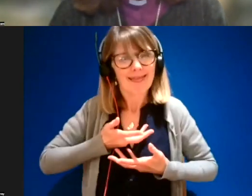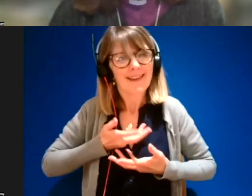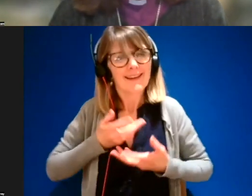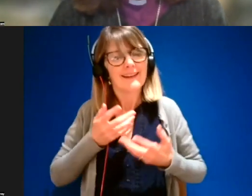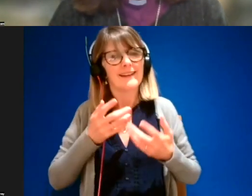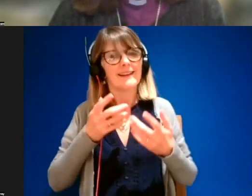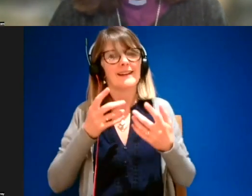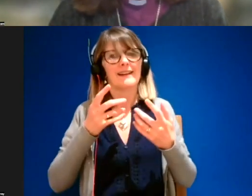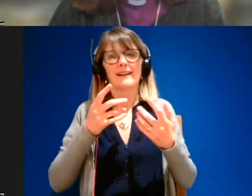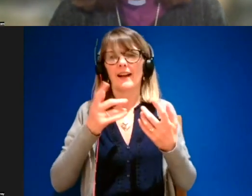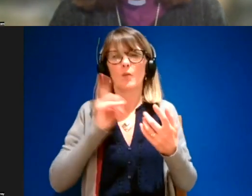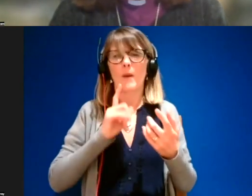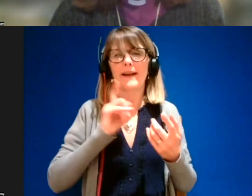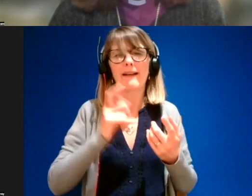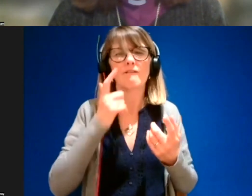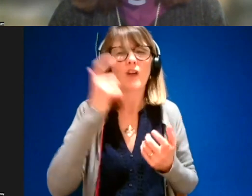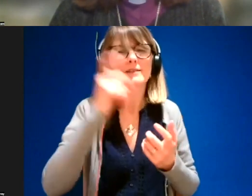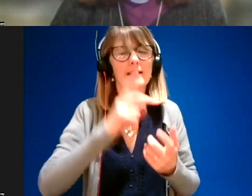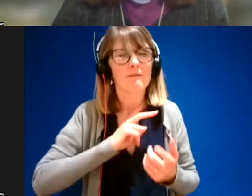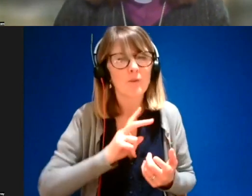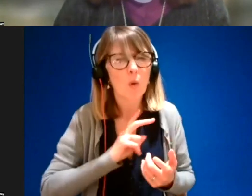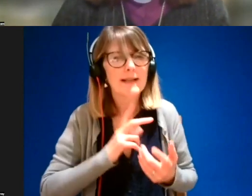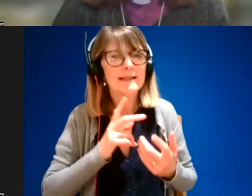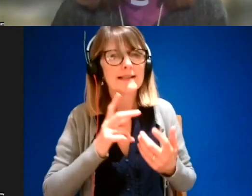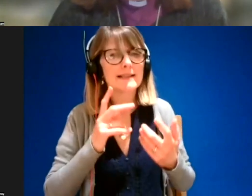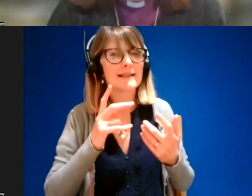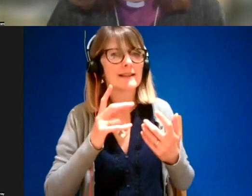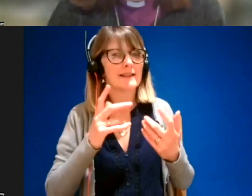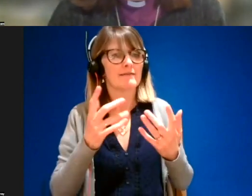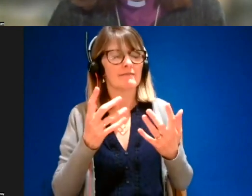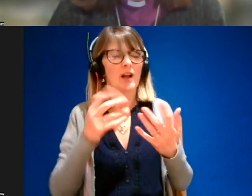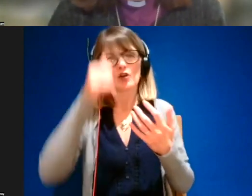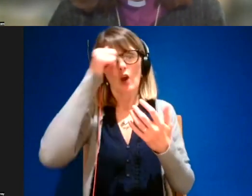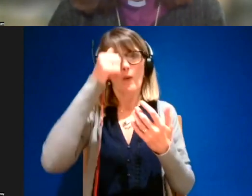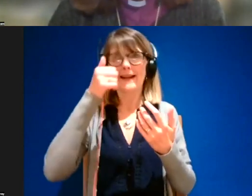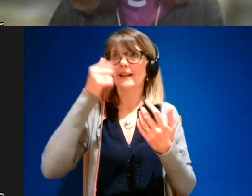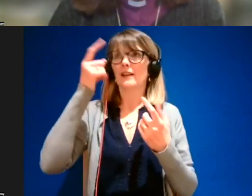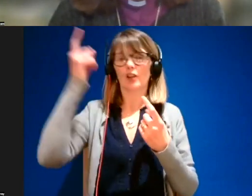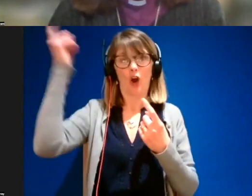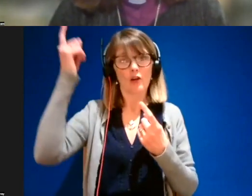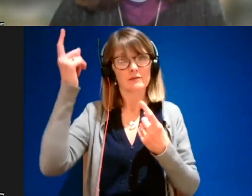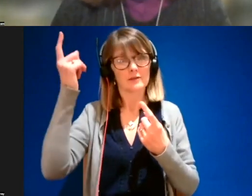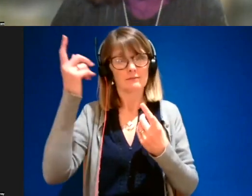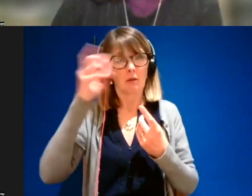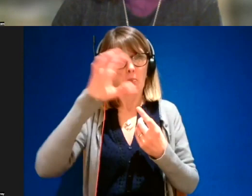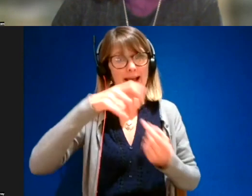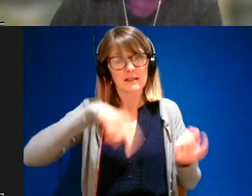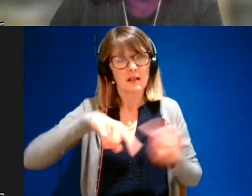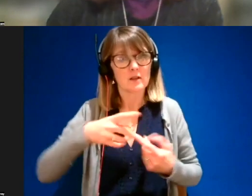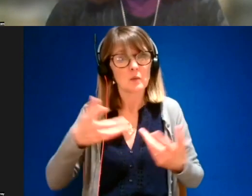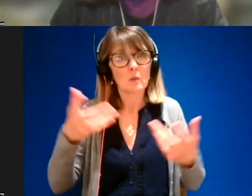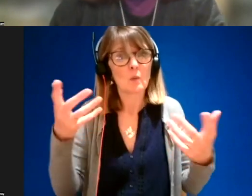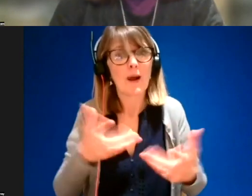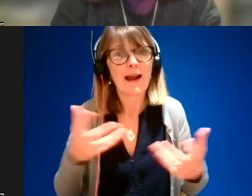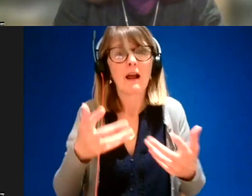and you know, knowing where God has put us as well. You know, there is something about you know, the